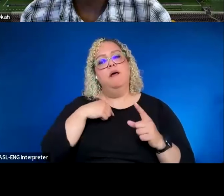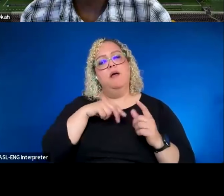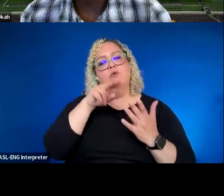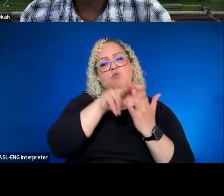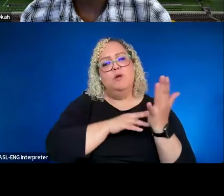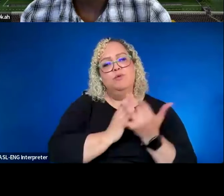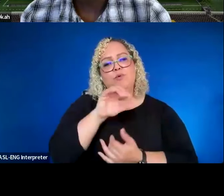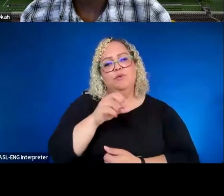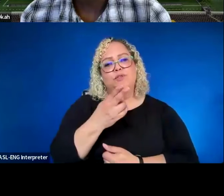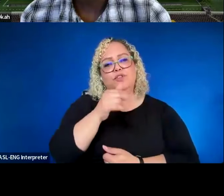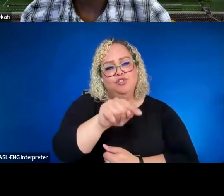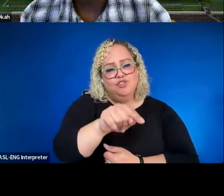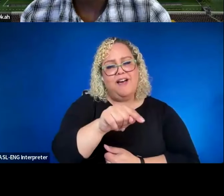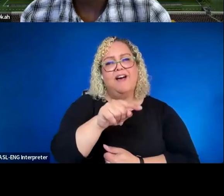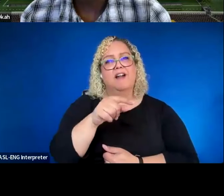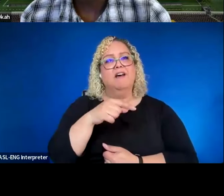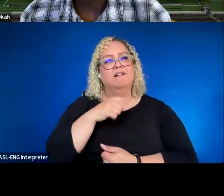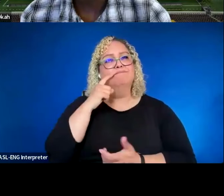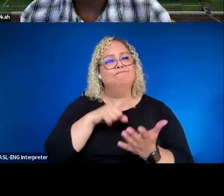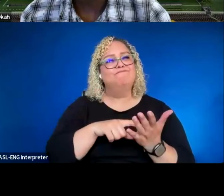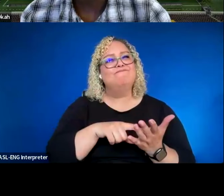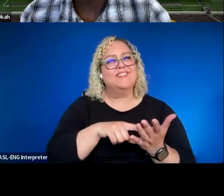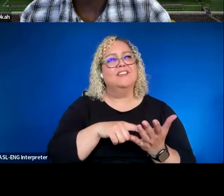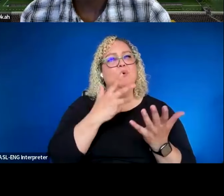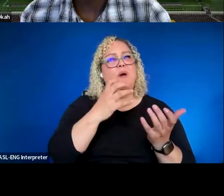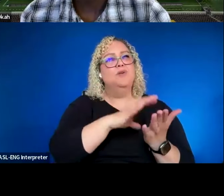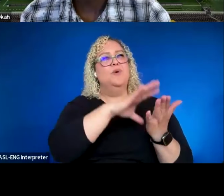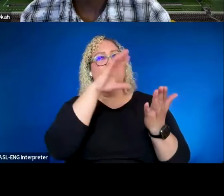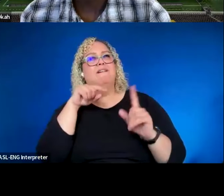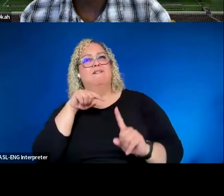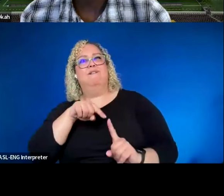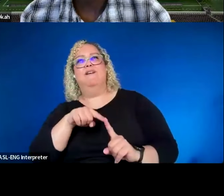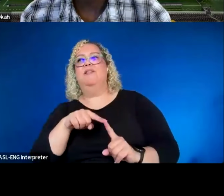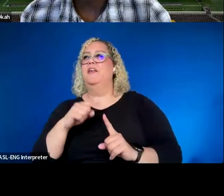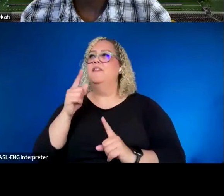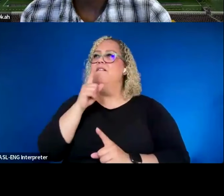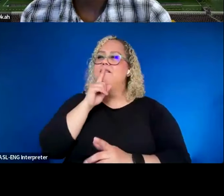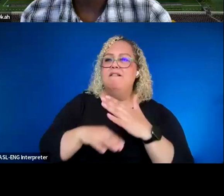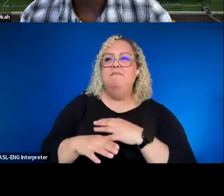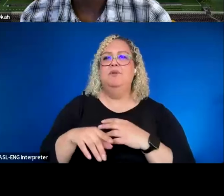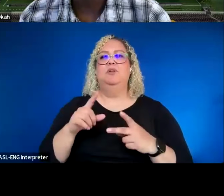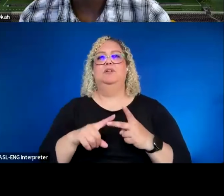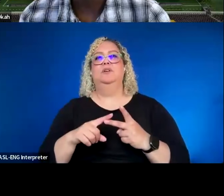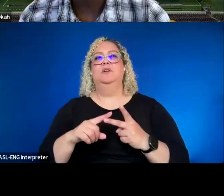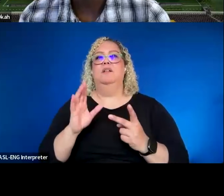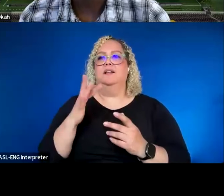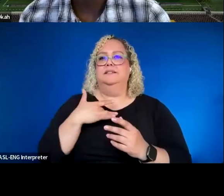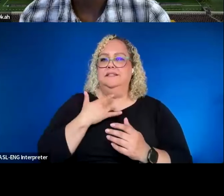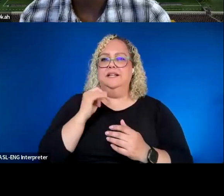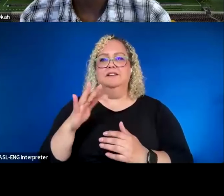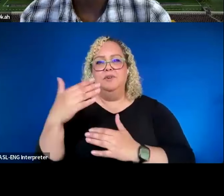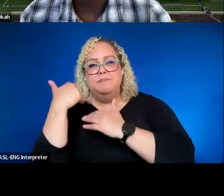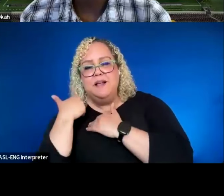be open, to be trying to be collaborative, to bring a sense of humility to the work that we do, and honestly to